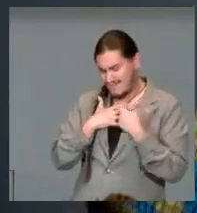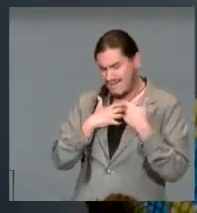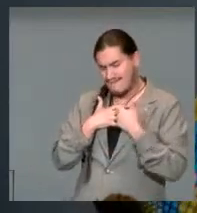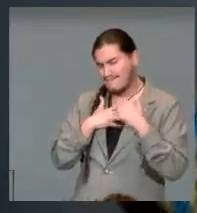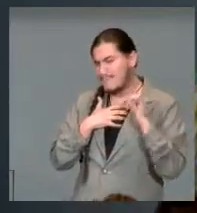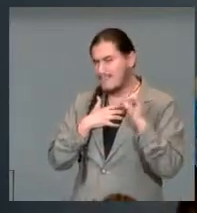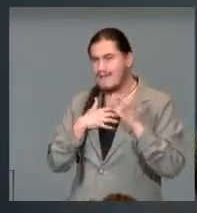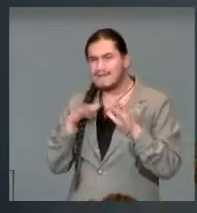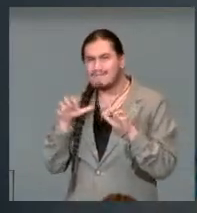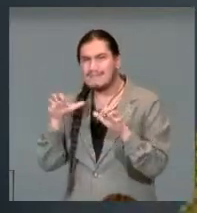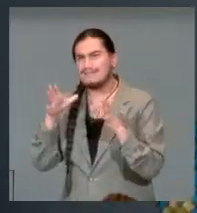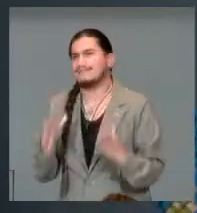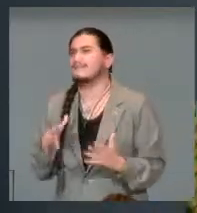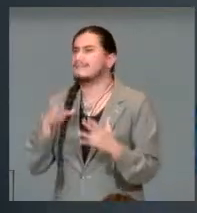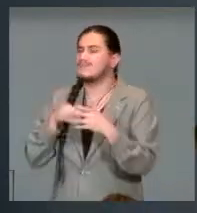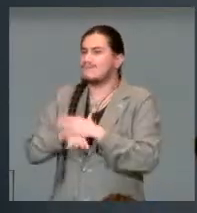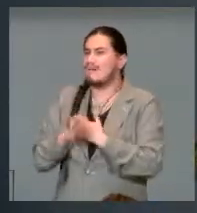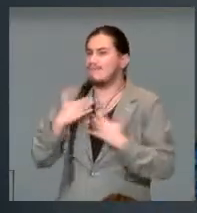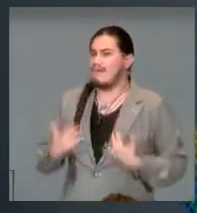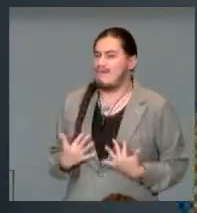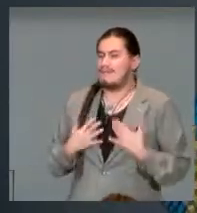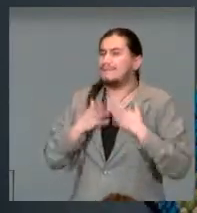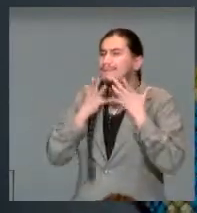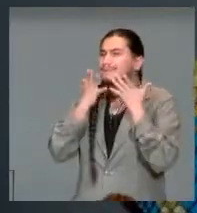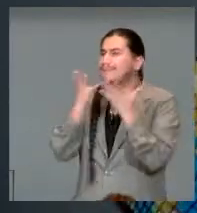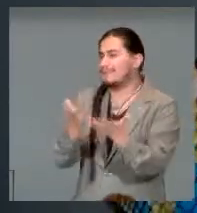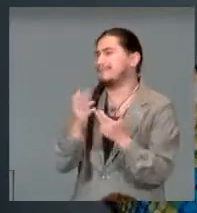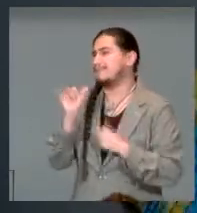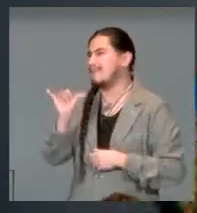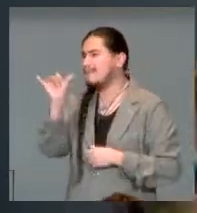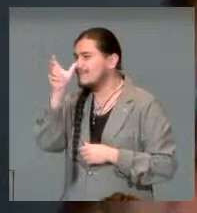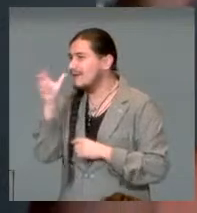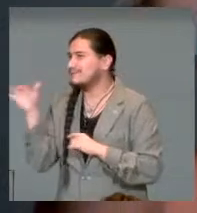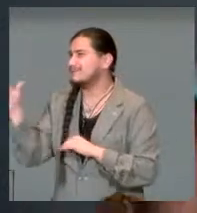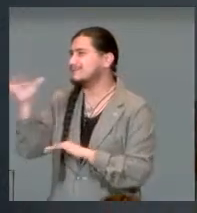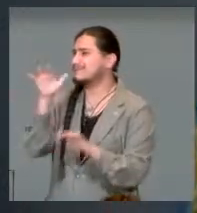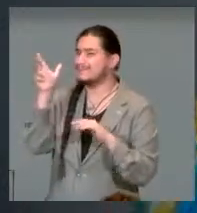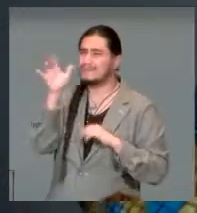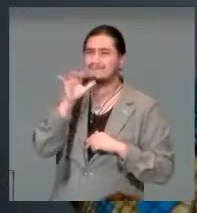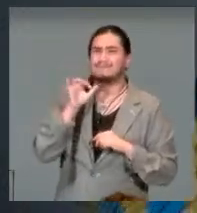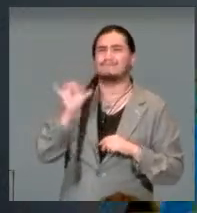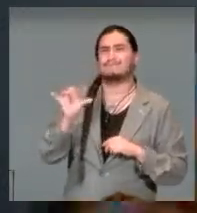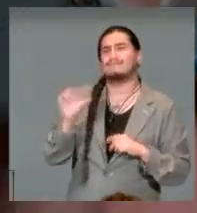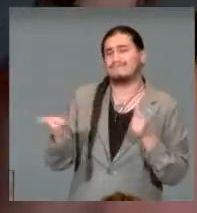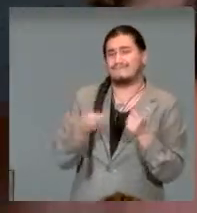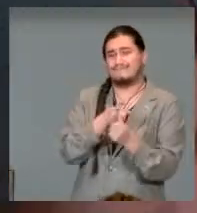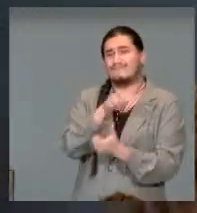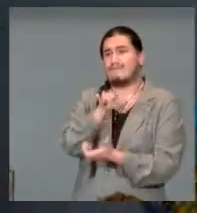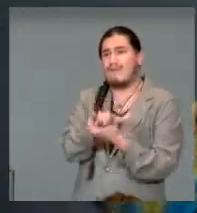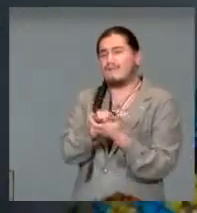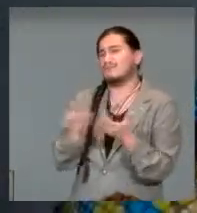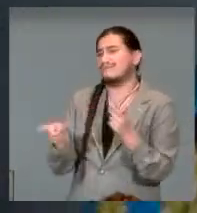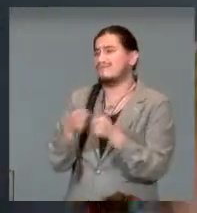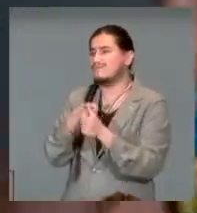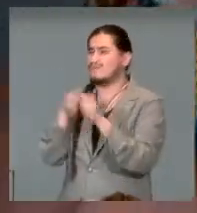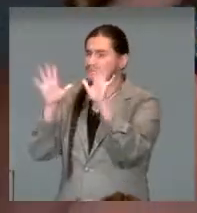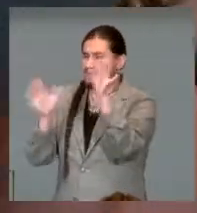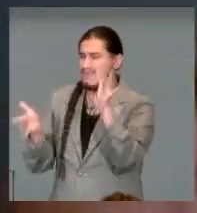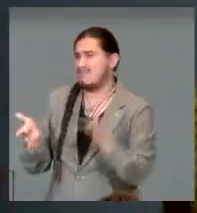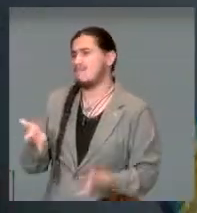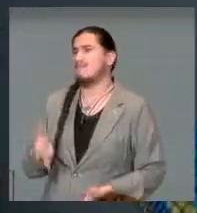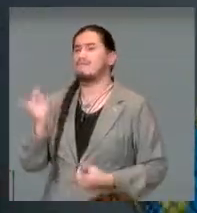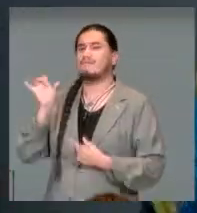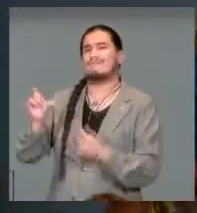ravaging through the body caverns like dragonflies in love. In that first marriage, first molestation,